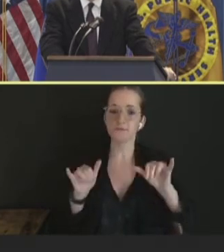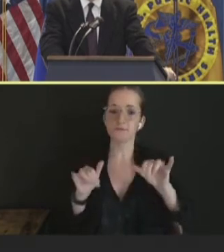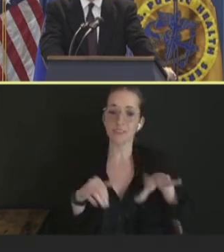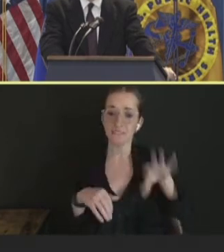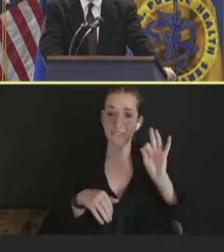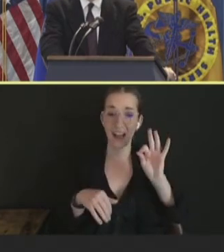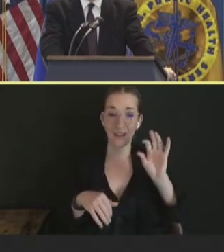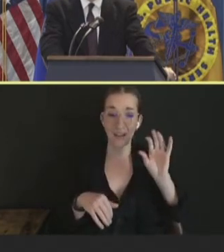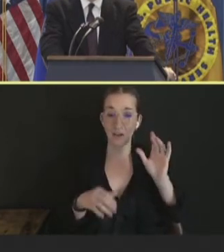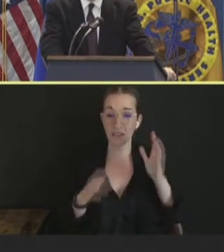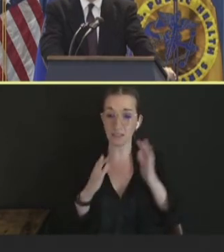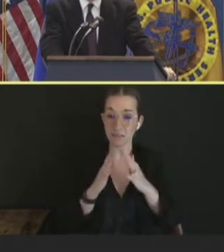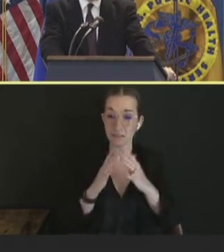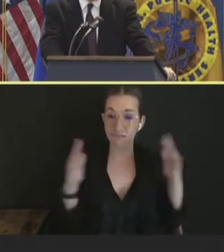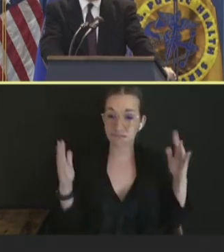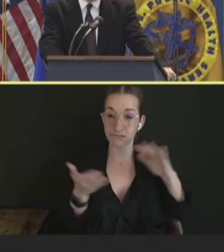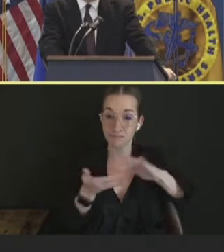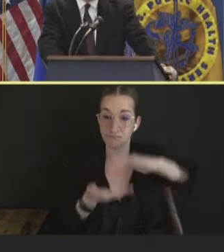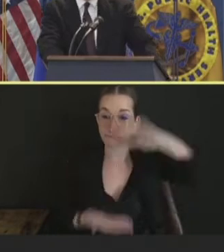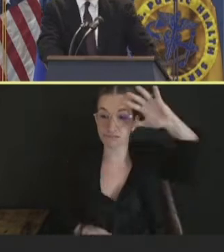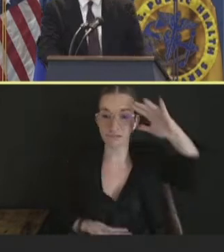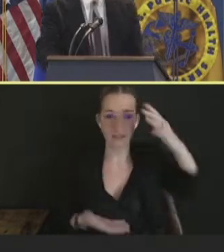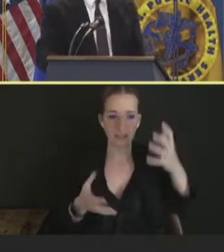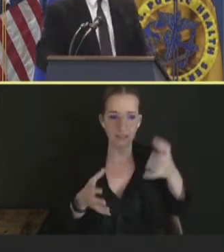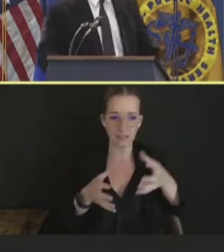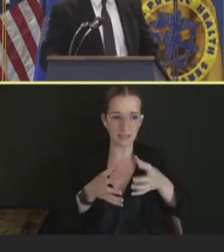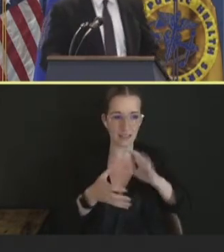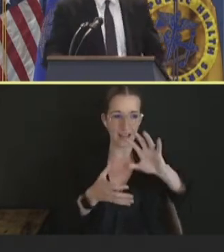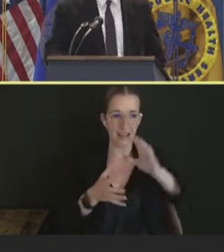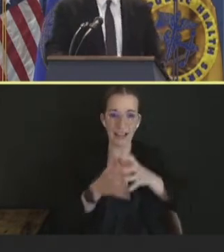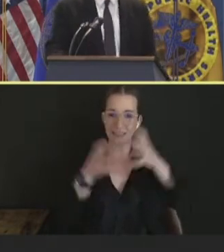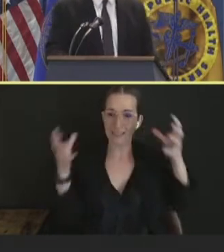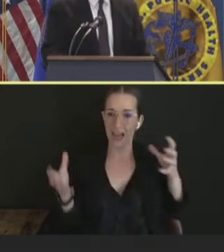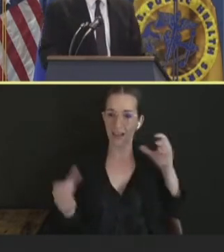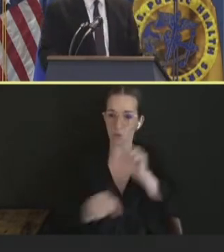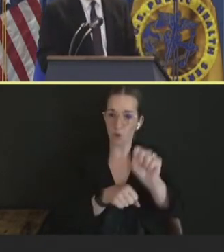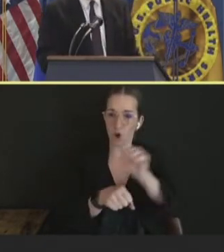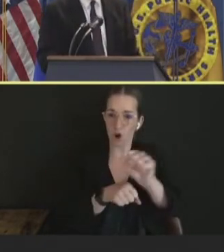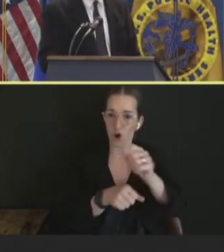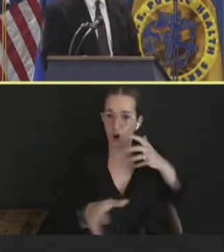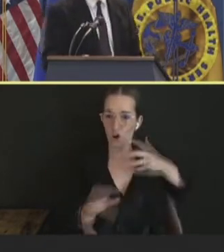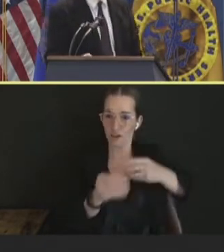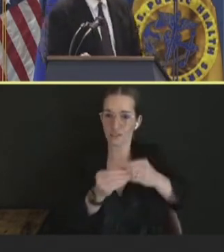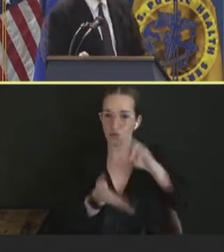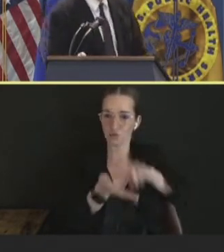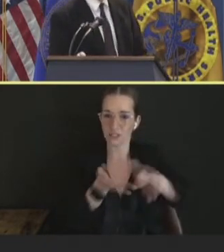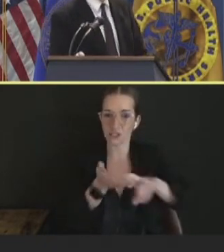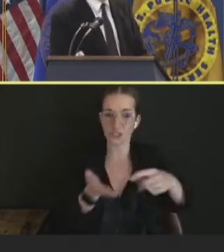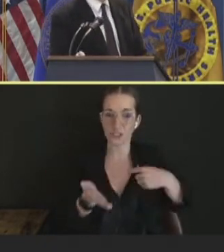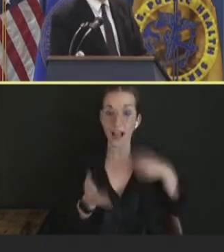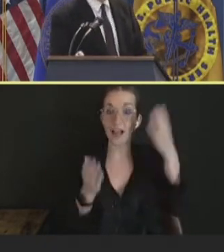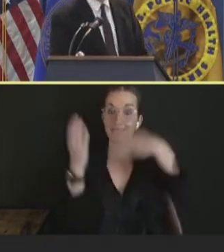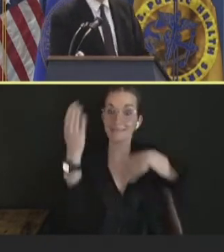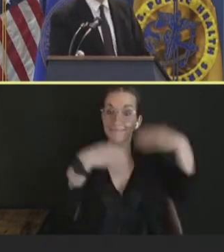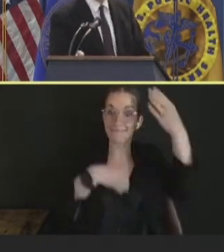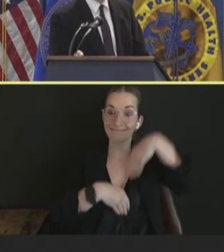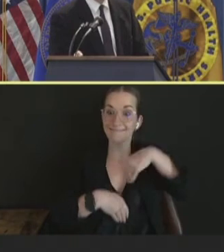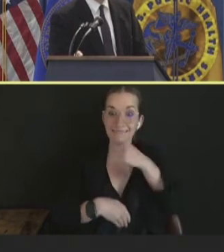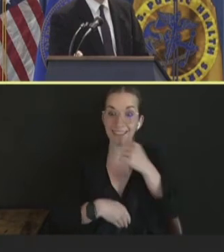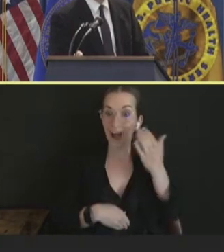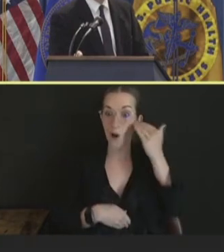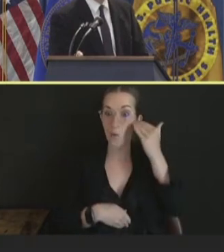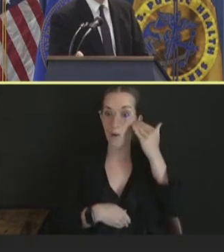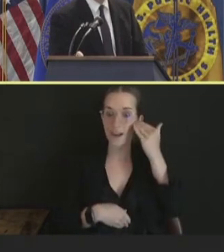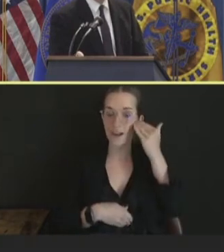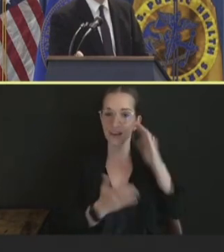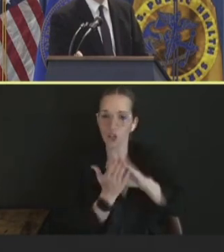and breadth of a lot of the work that had been done and the research that had been done that I was not aware of. And